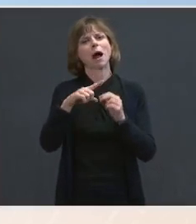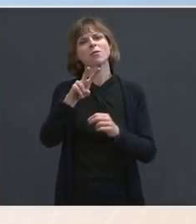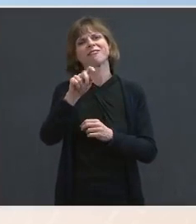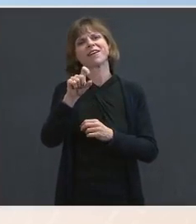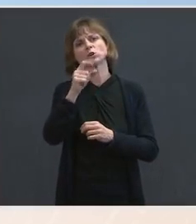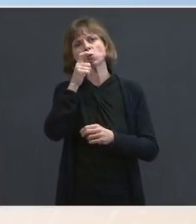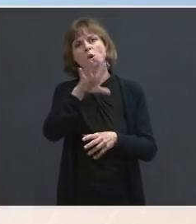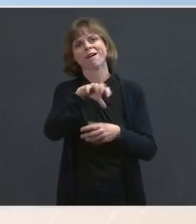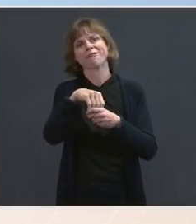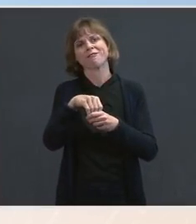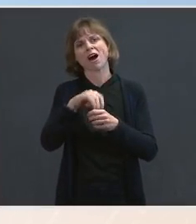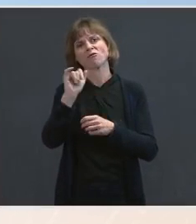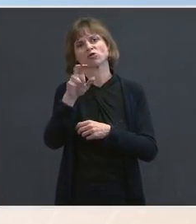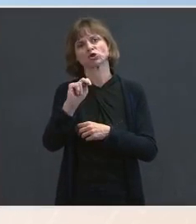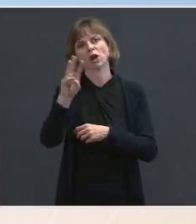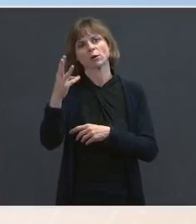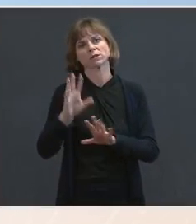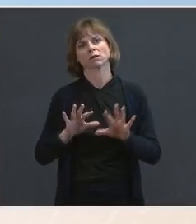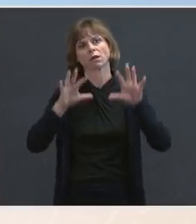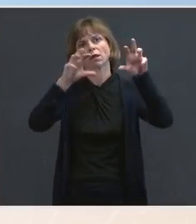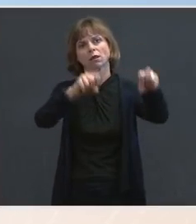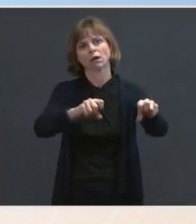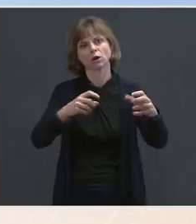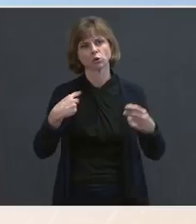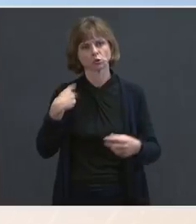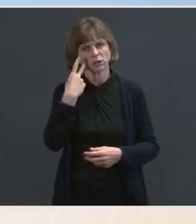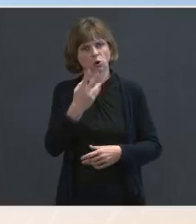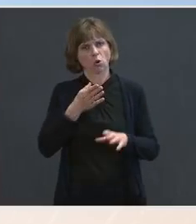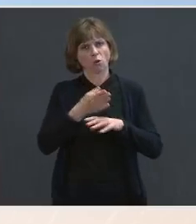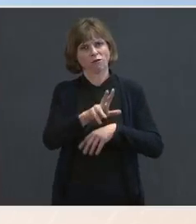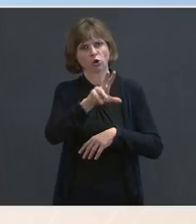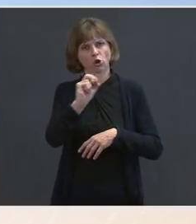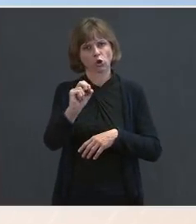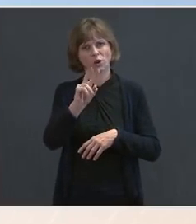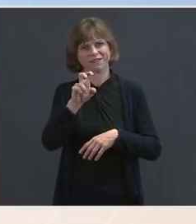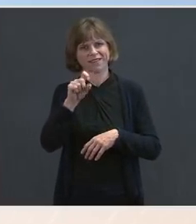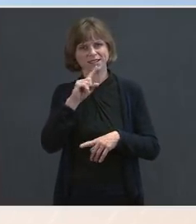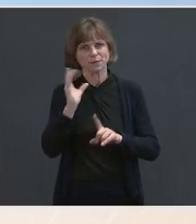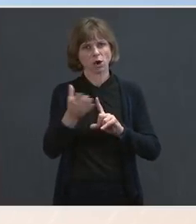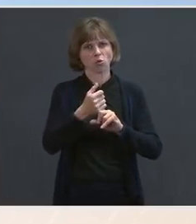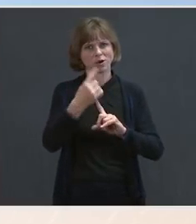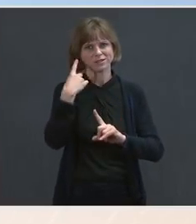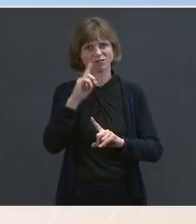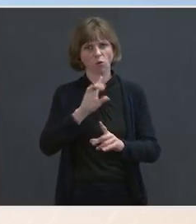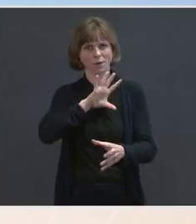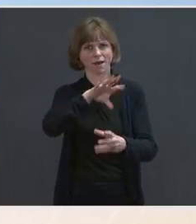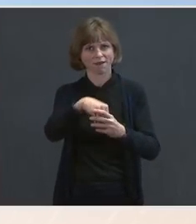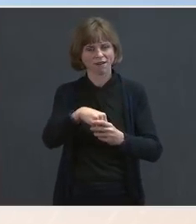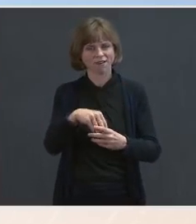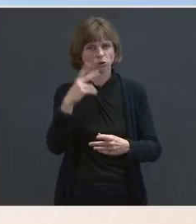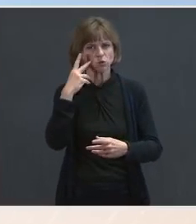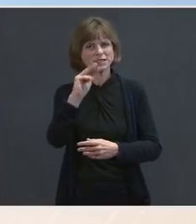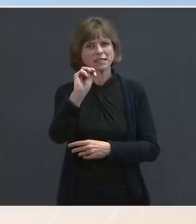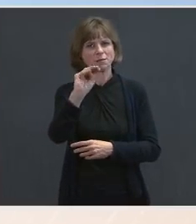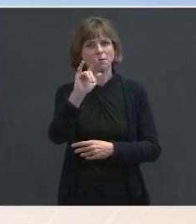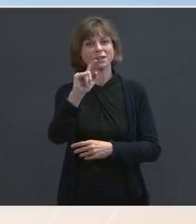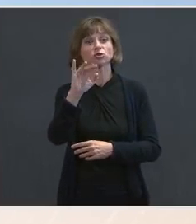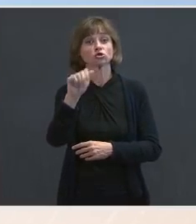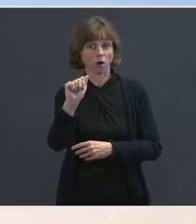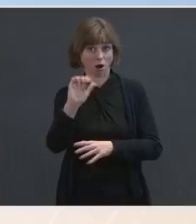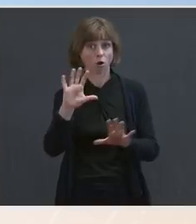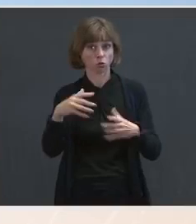We've seen 30-plus veterans be arrested for participating. We see these militia groups that are actively trying to recruit veterans. What,